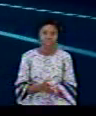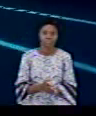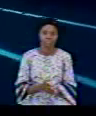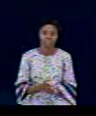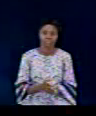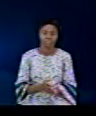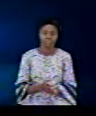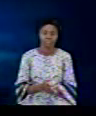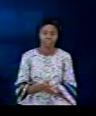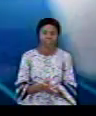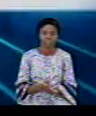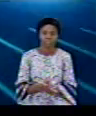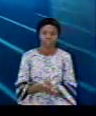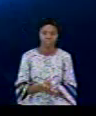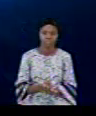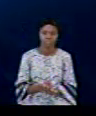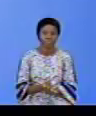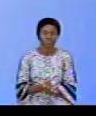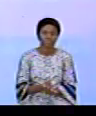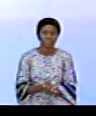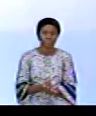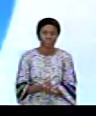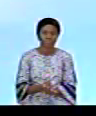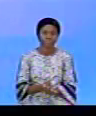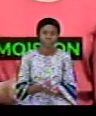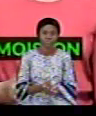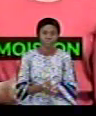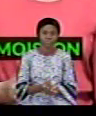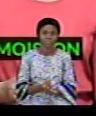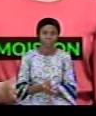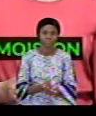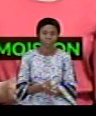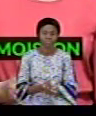from Nations across the world